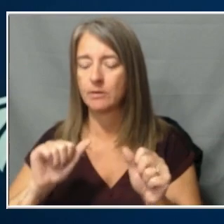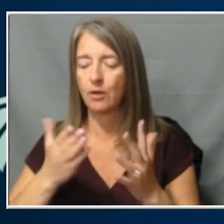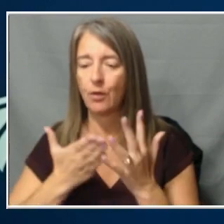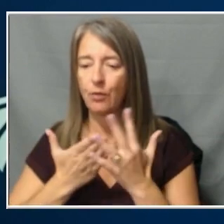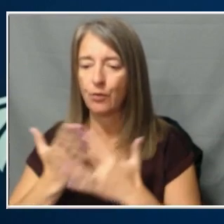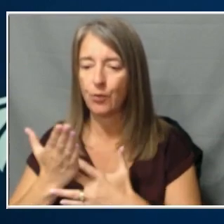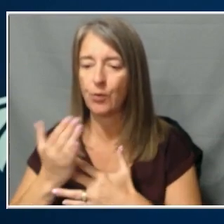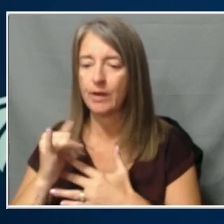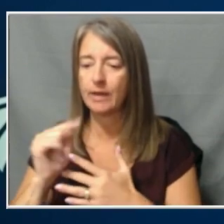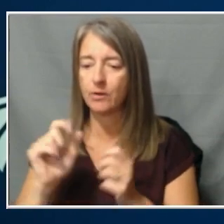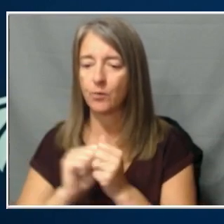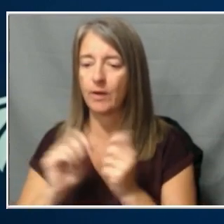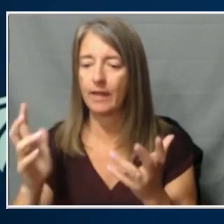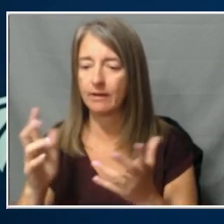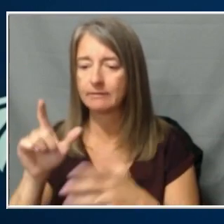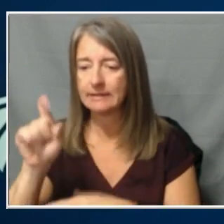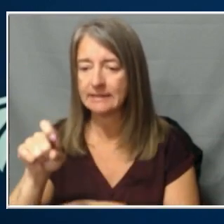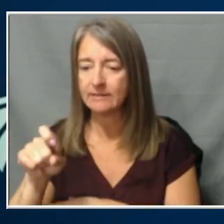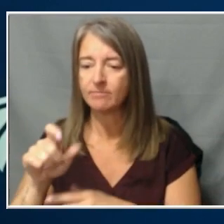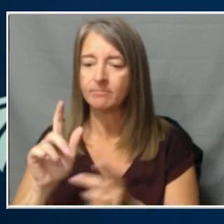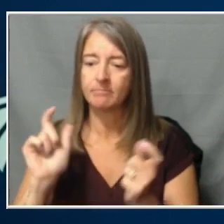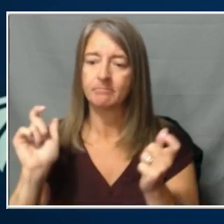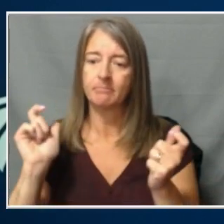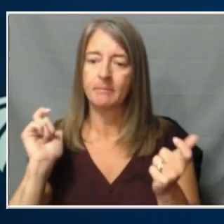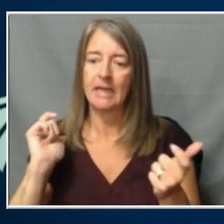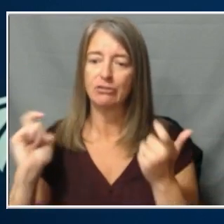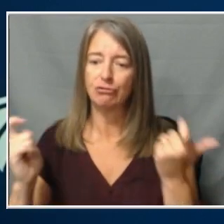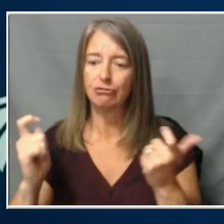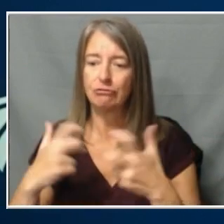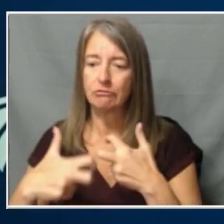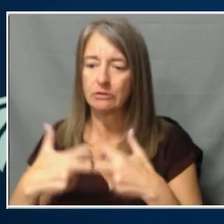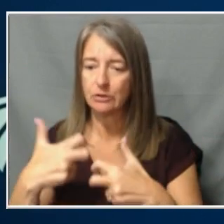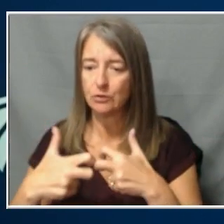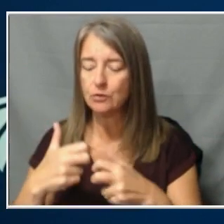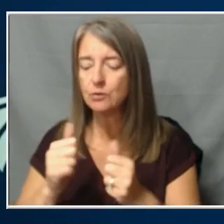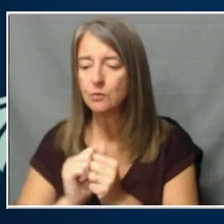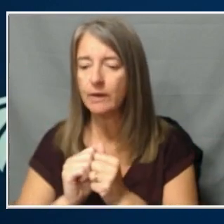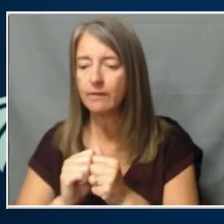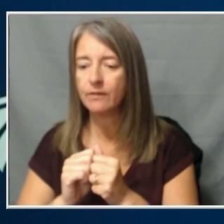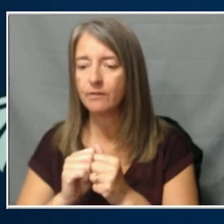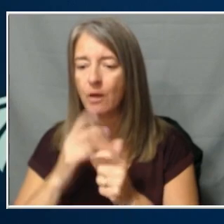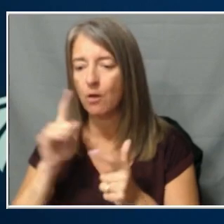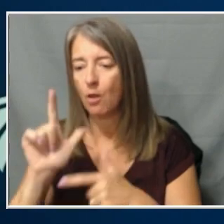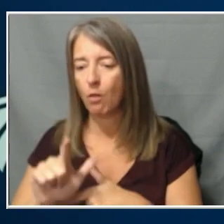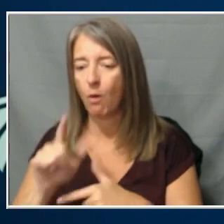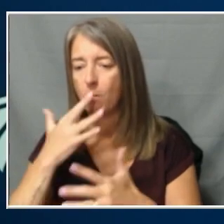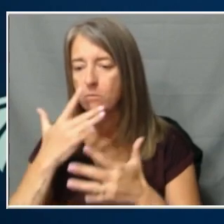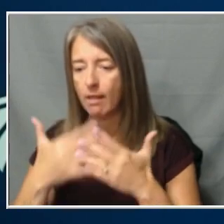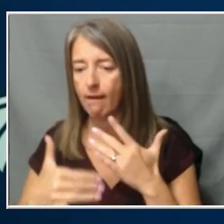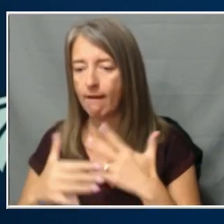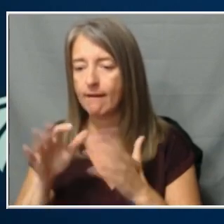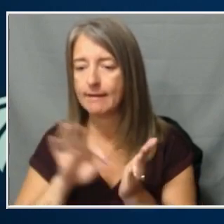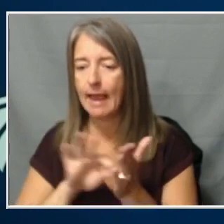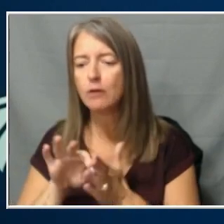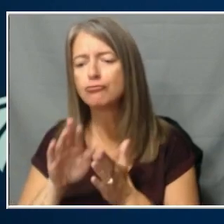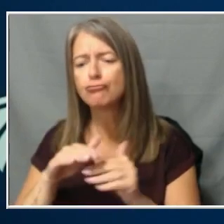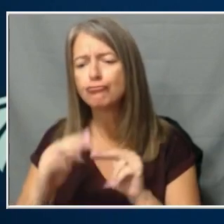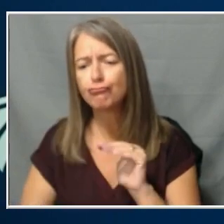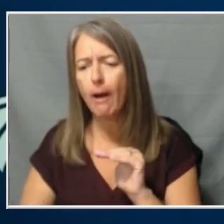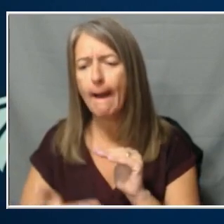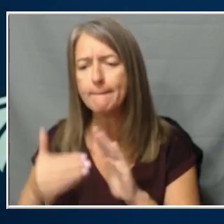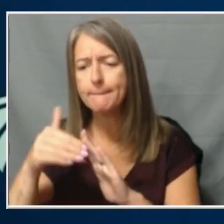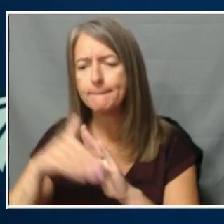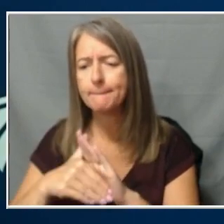without major issues with having very, very low blood counts. Our blood counts did drop, but not to